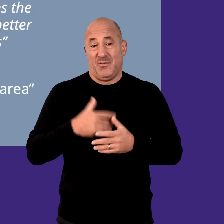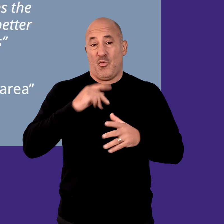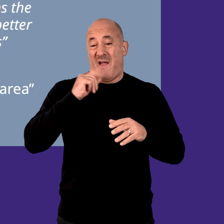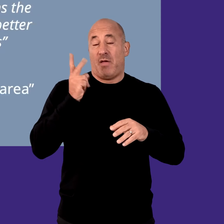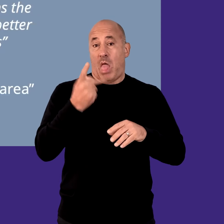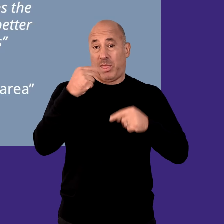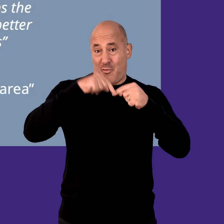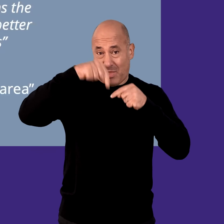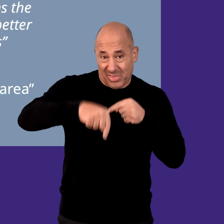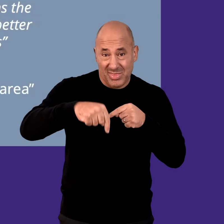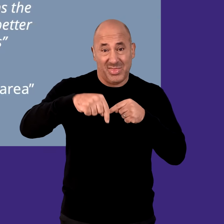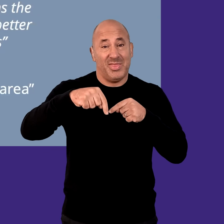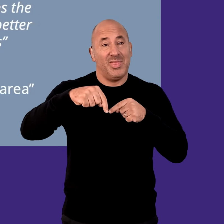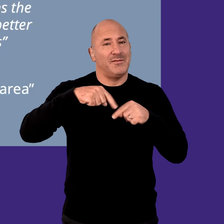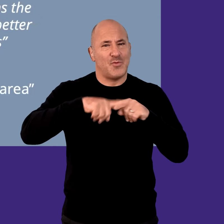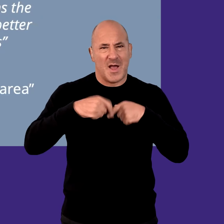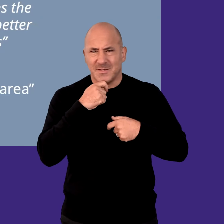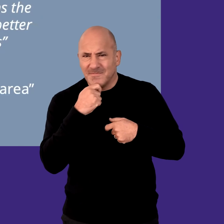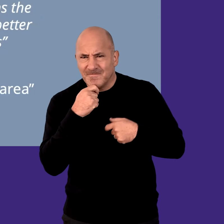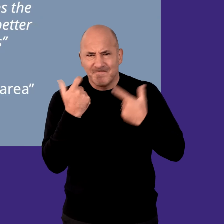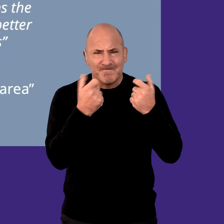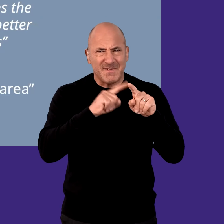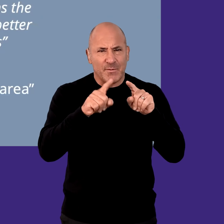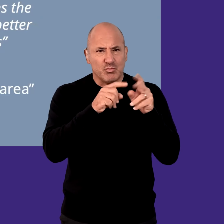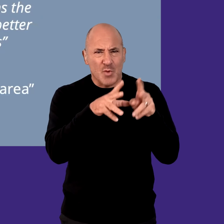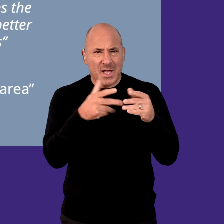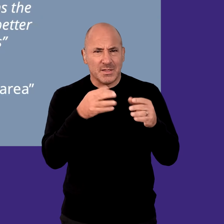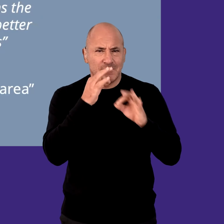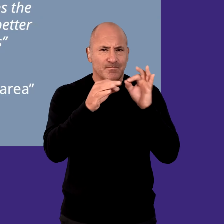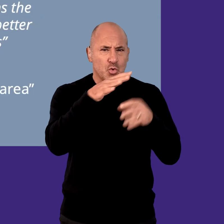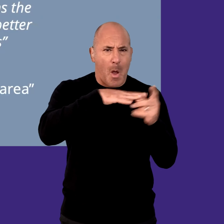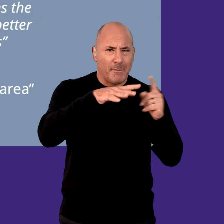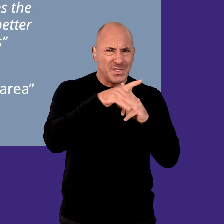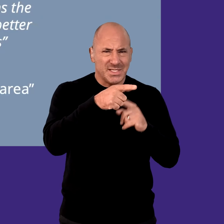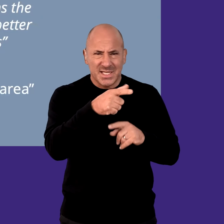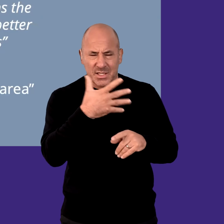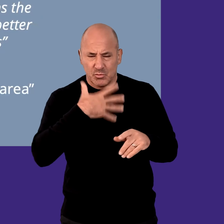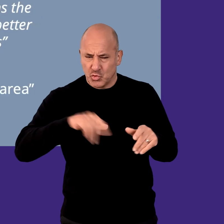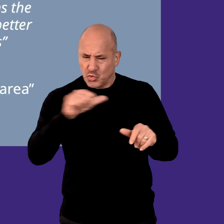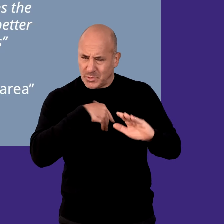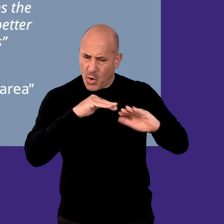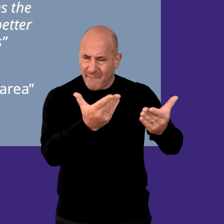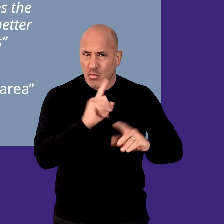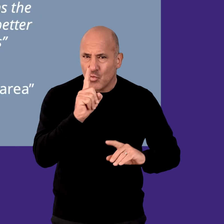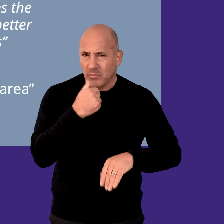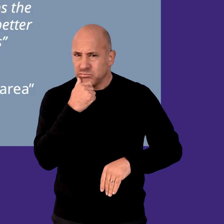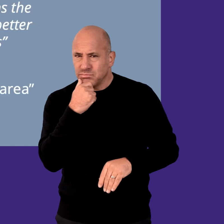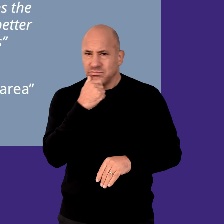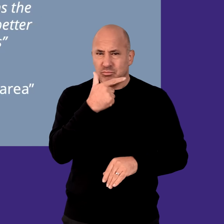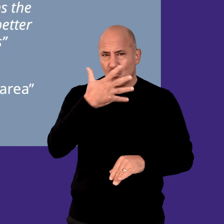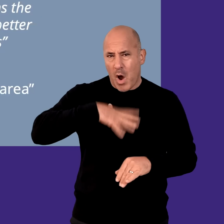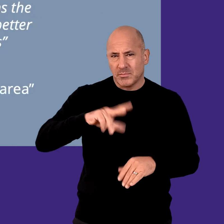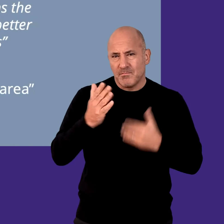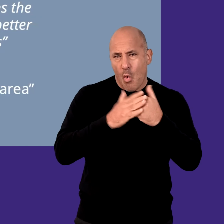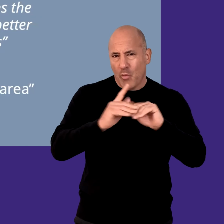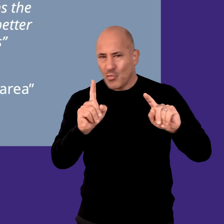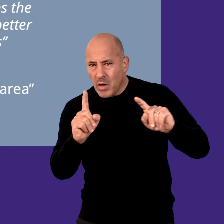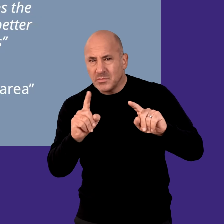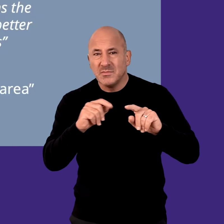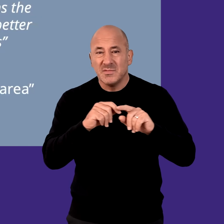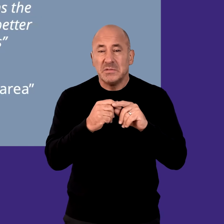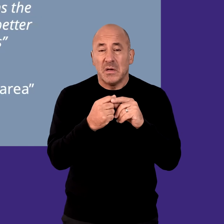another one this weekend. We're trying to find as many routes into asking the community questions about what they deserve, what they'd like to